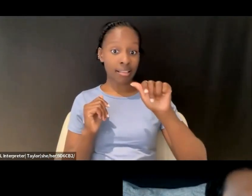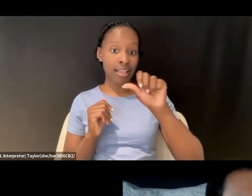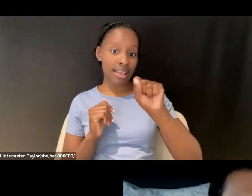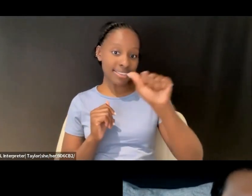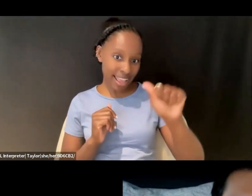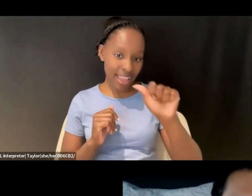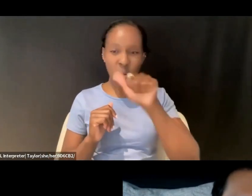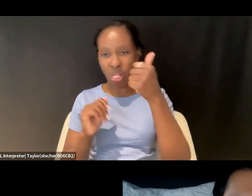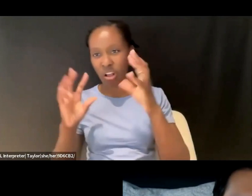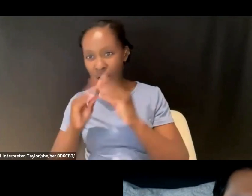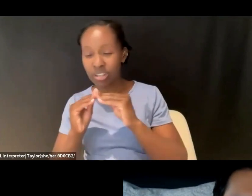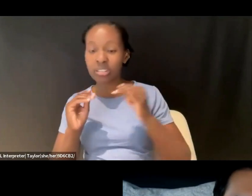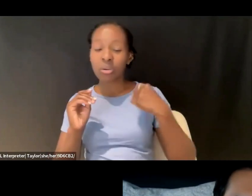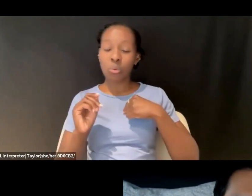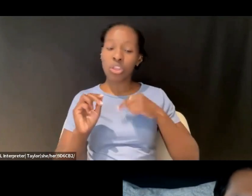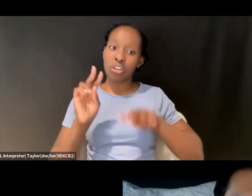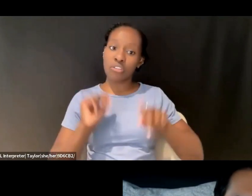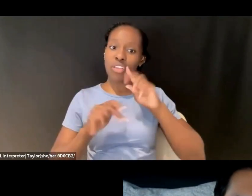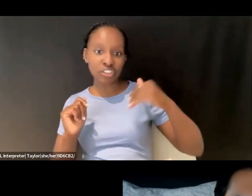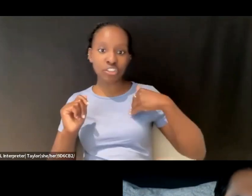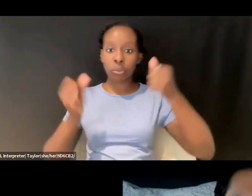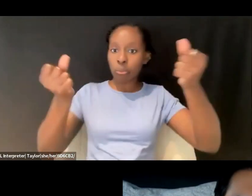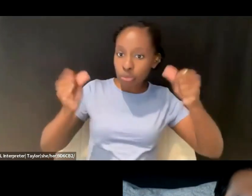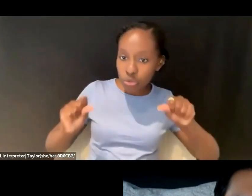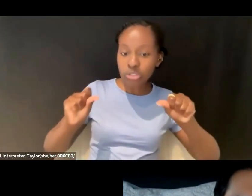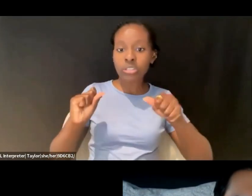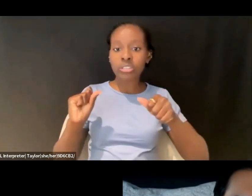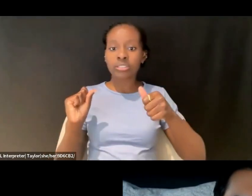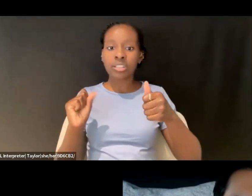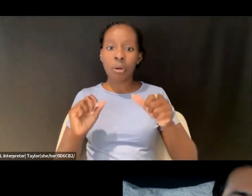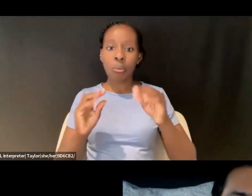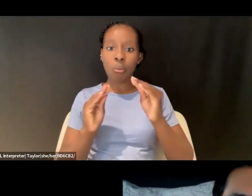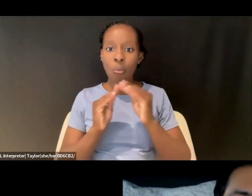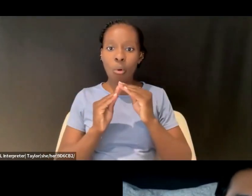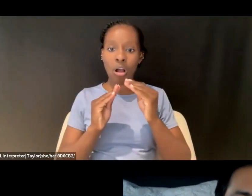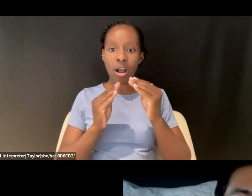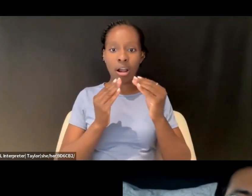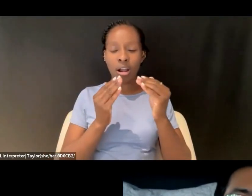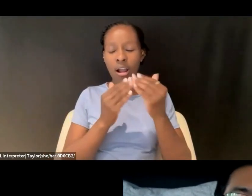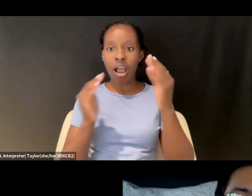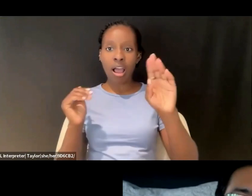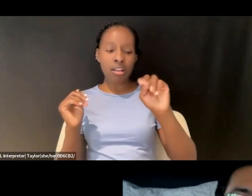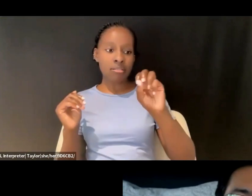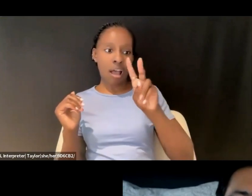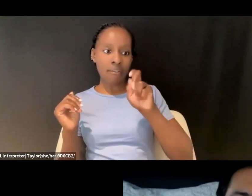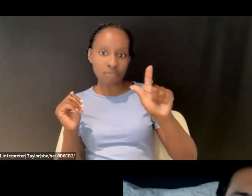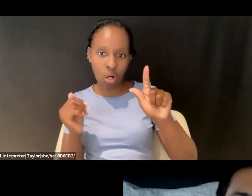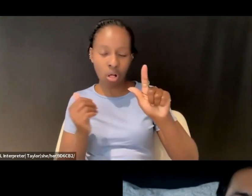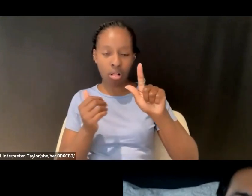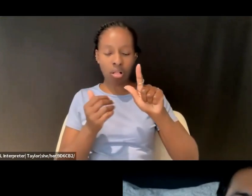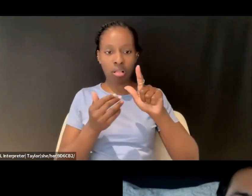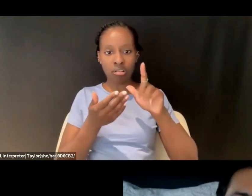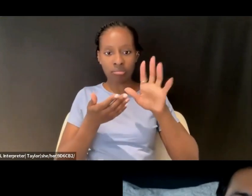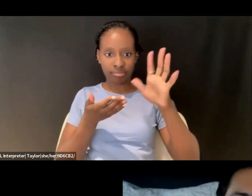looking for the kinds of presentations and posters that are essentially novel work, right? Some of it is data driven so that you've collected